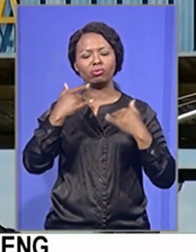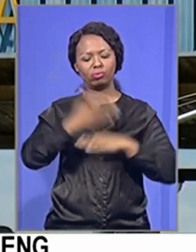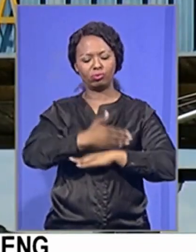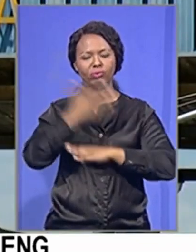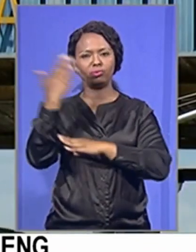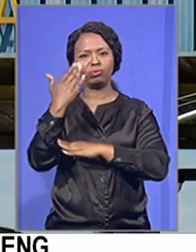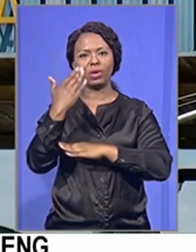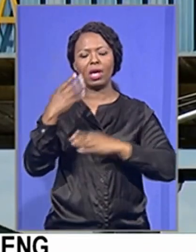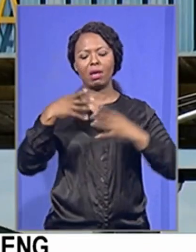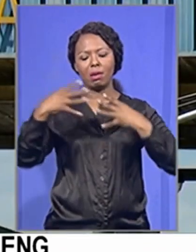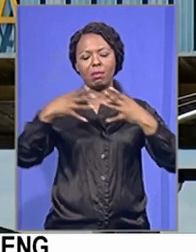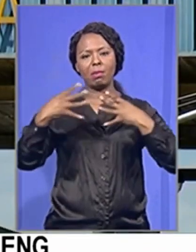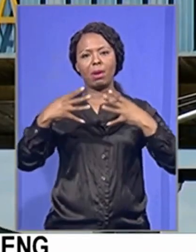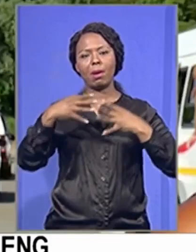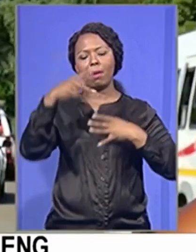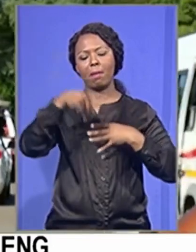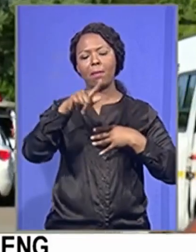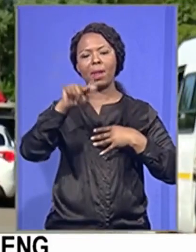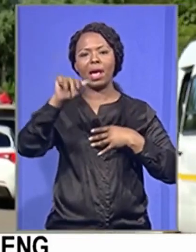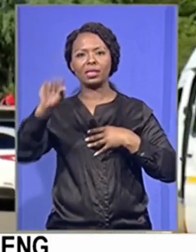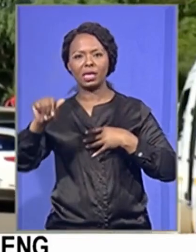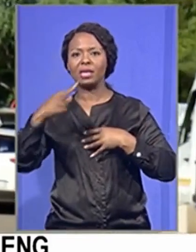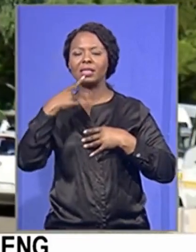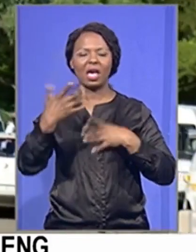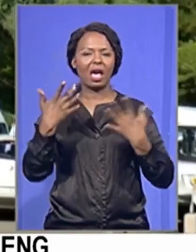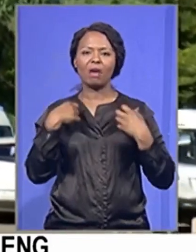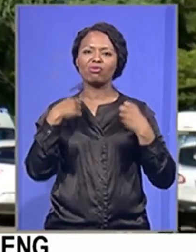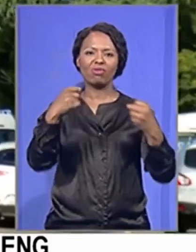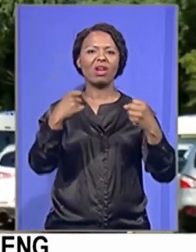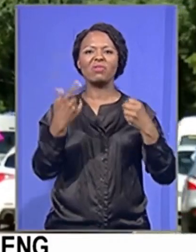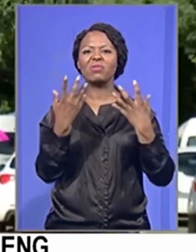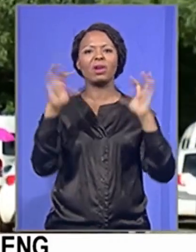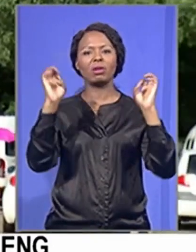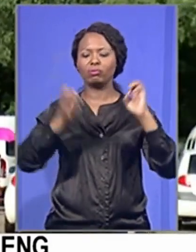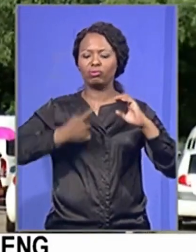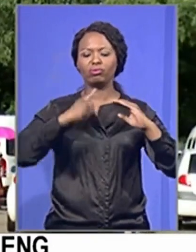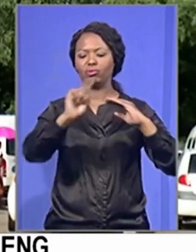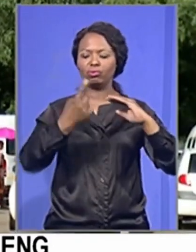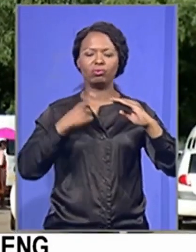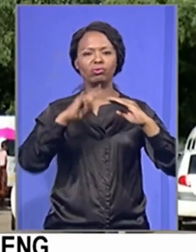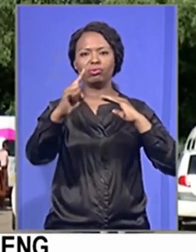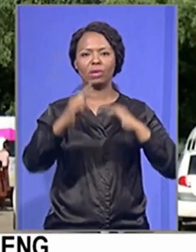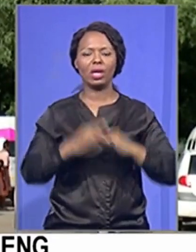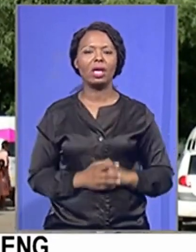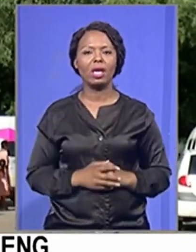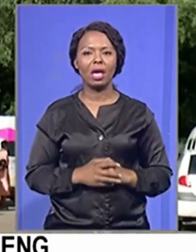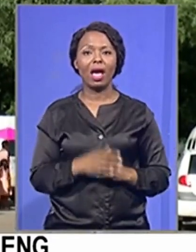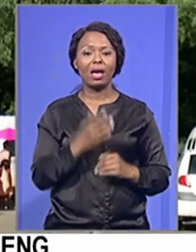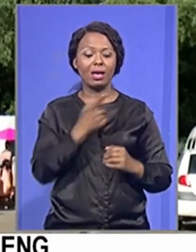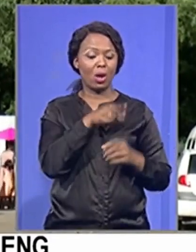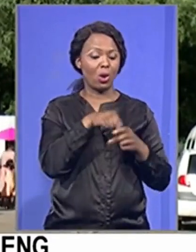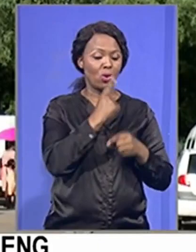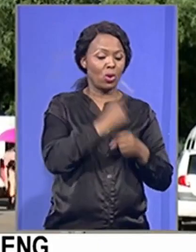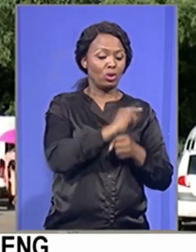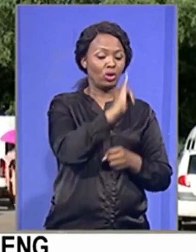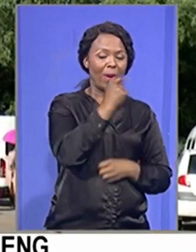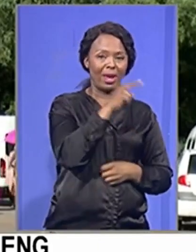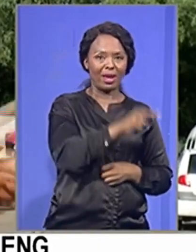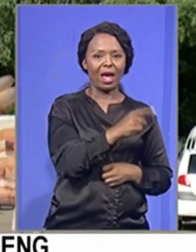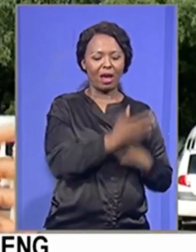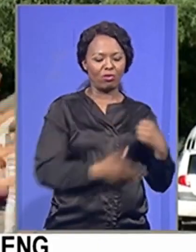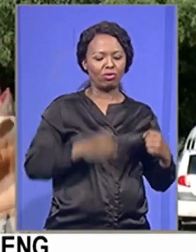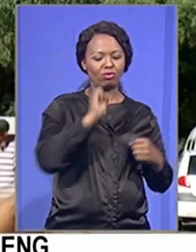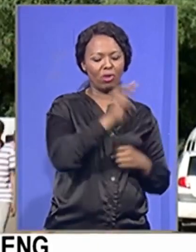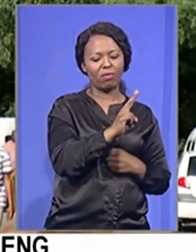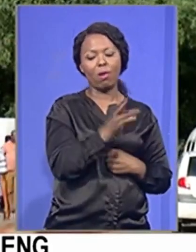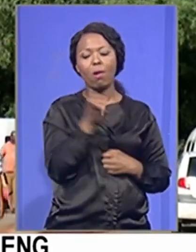gore dikoloi di fete mahala. We left Joburg at around 12:30 and we are still in Graskop. So we were delayed by about